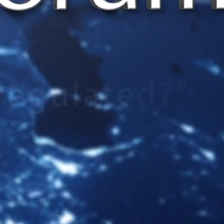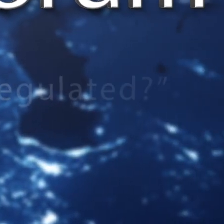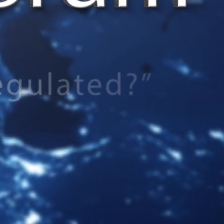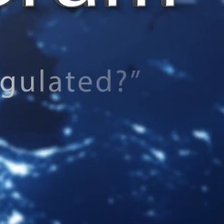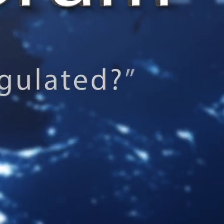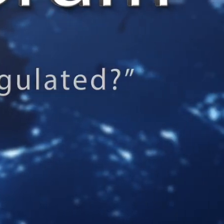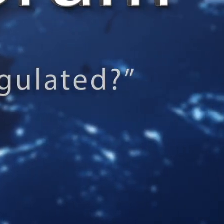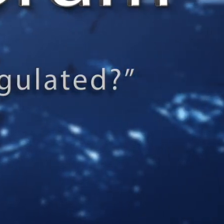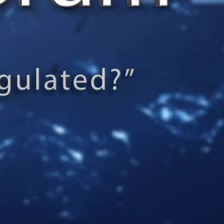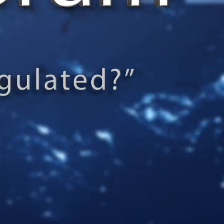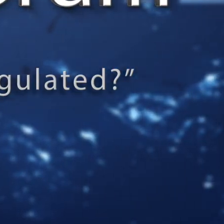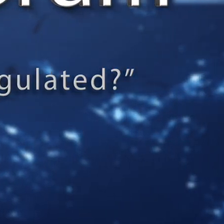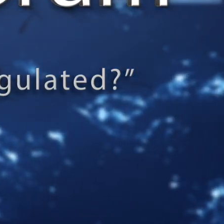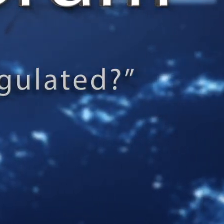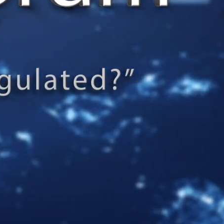Thank you.